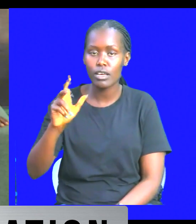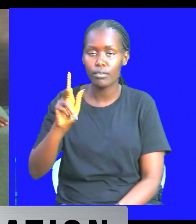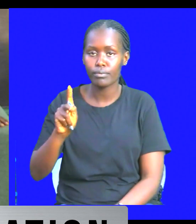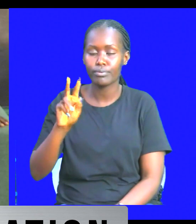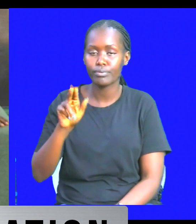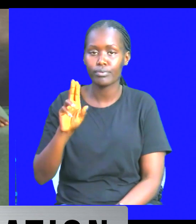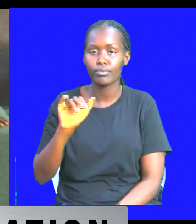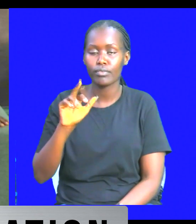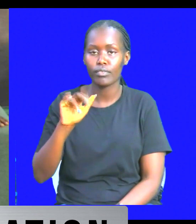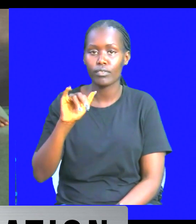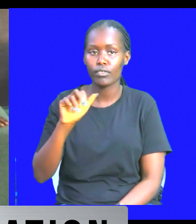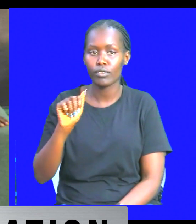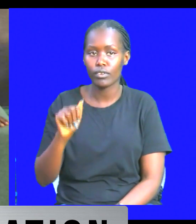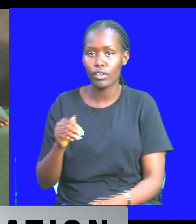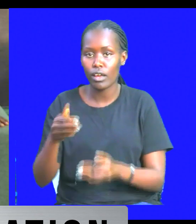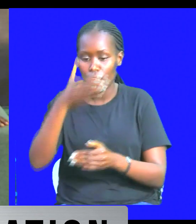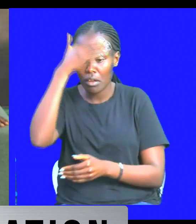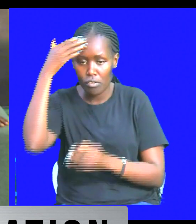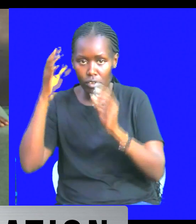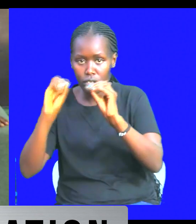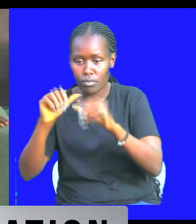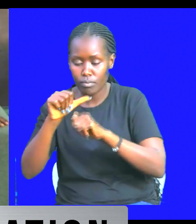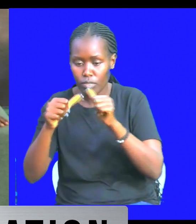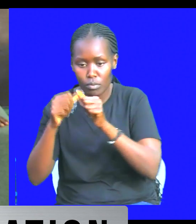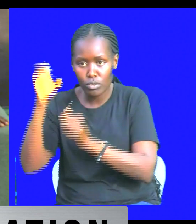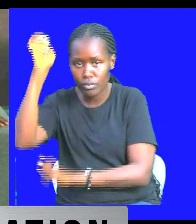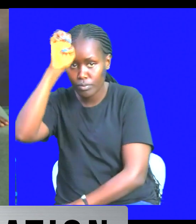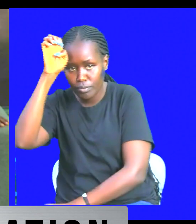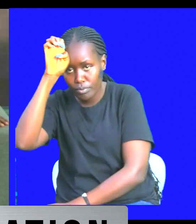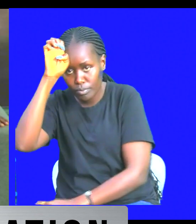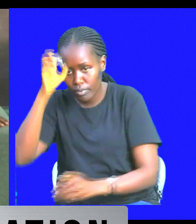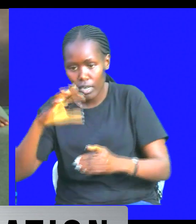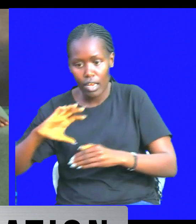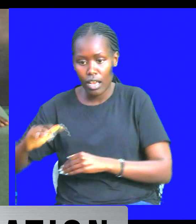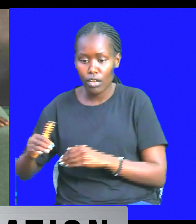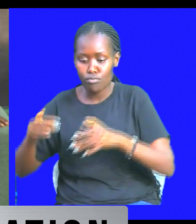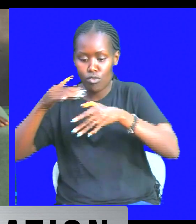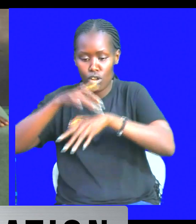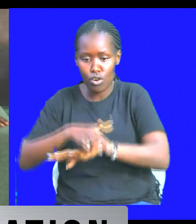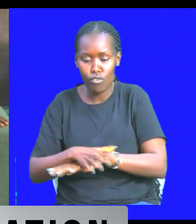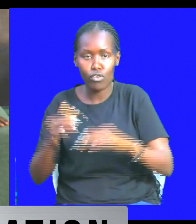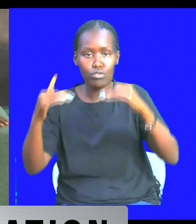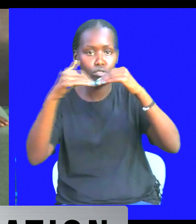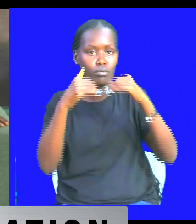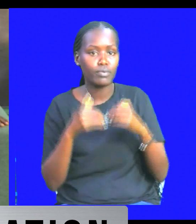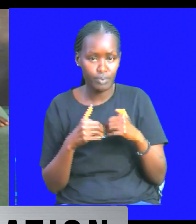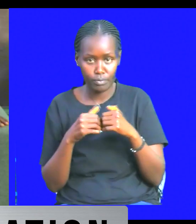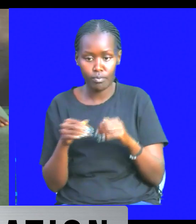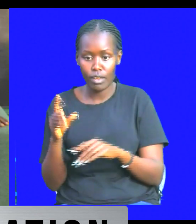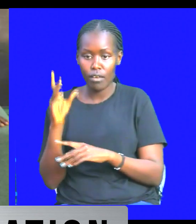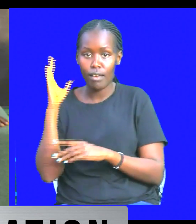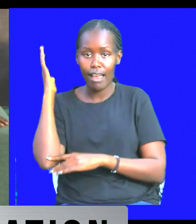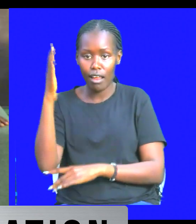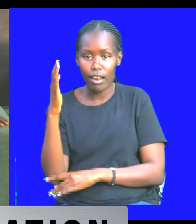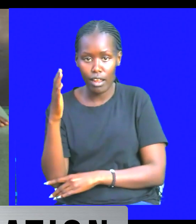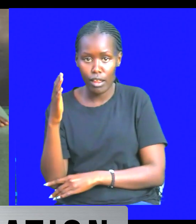remember, during the county's devolution conference, there was a direct onslaught on the nation media